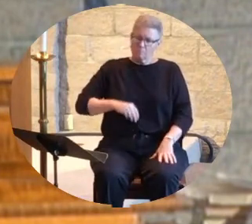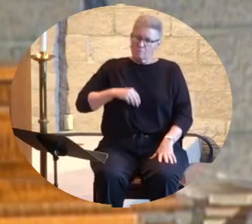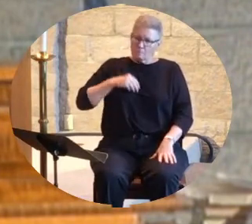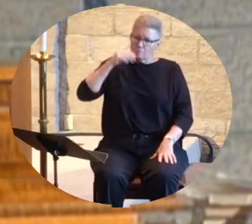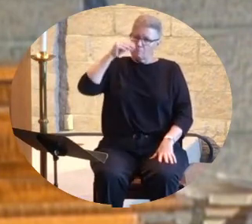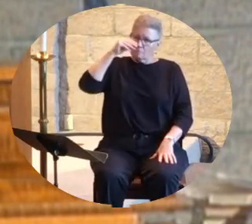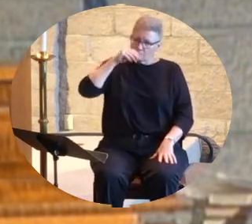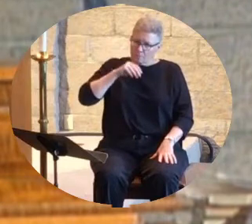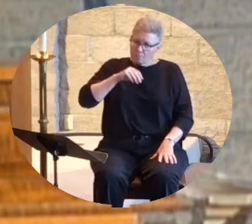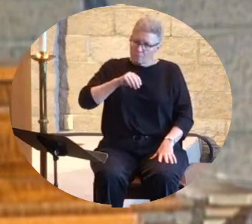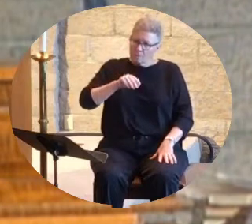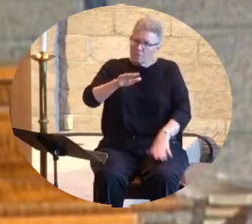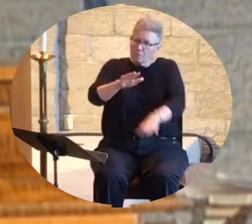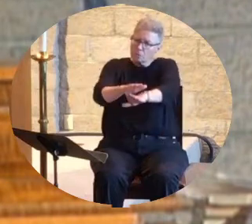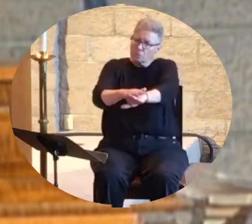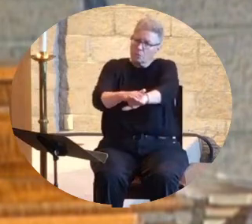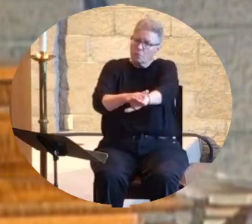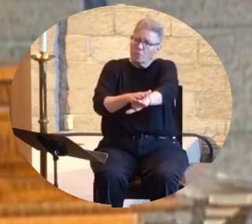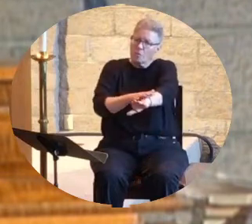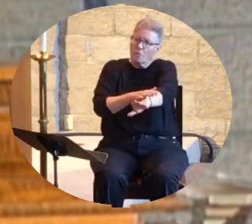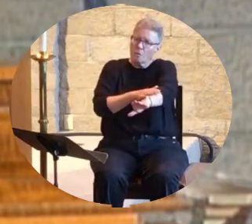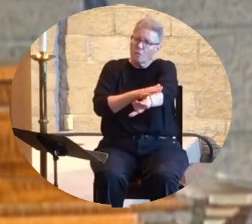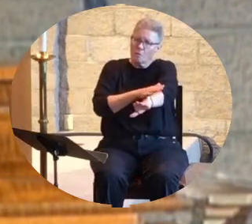calm and center yourself.